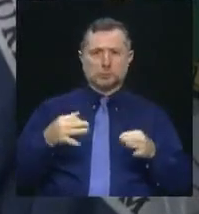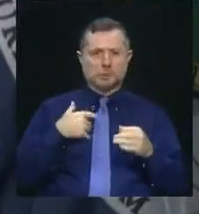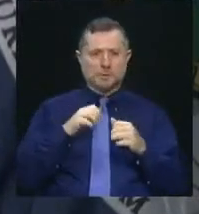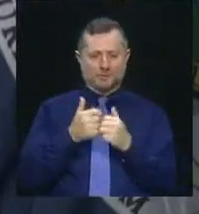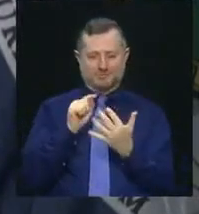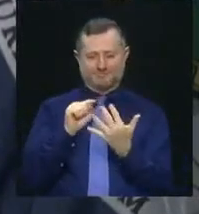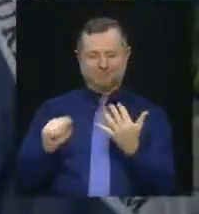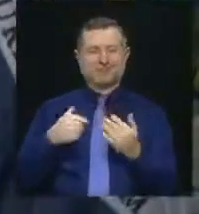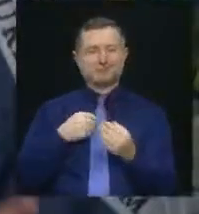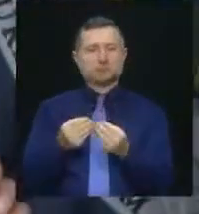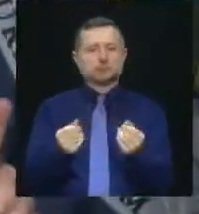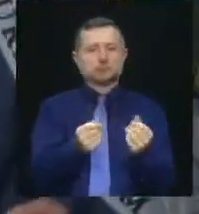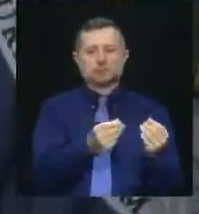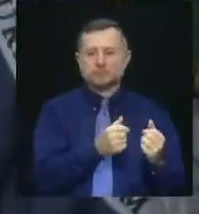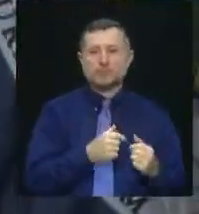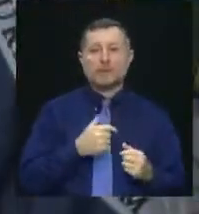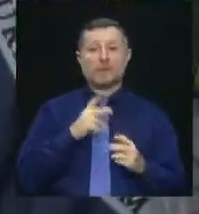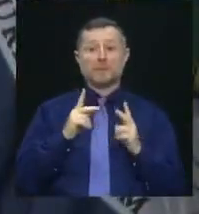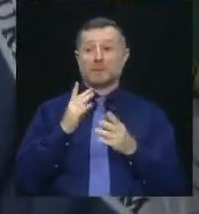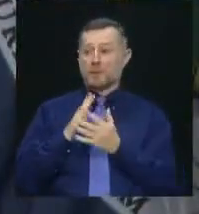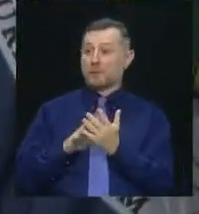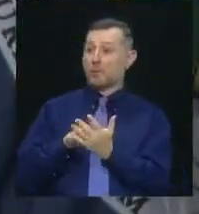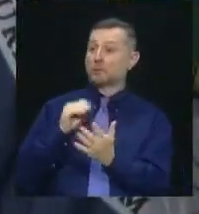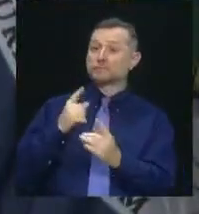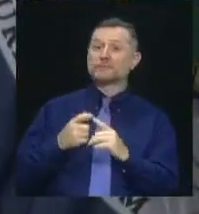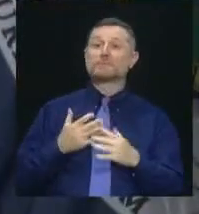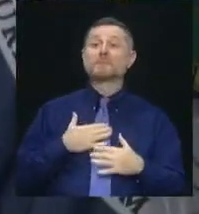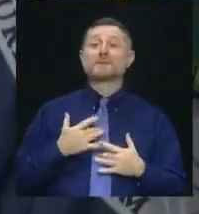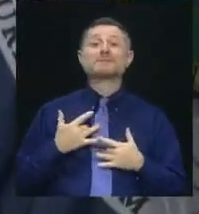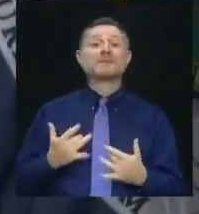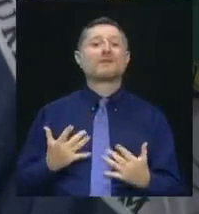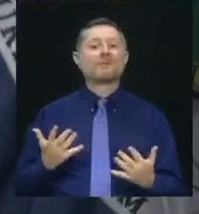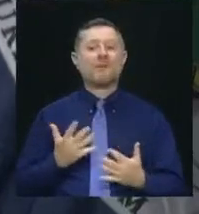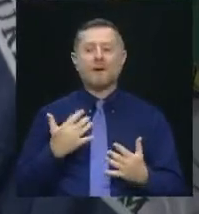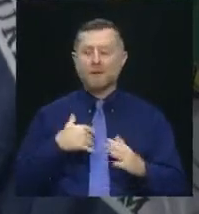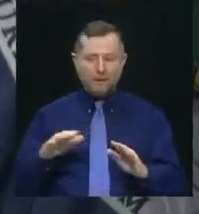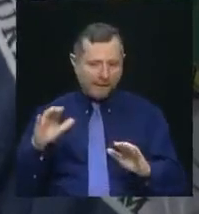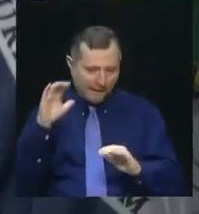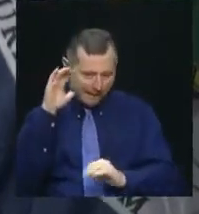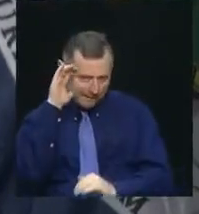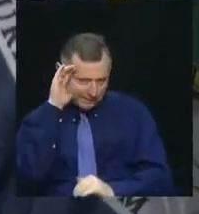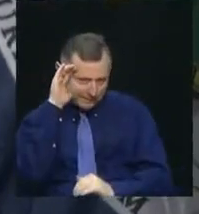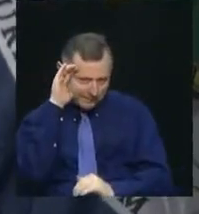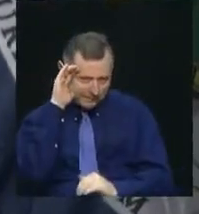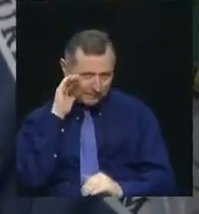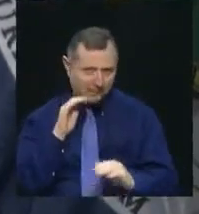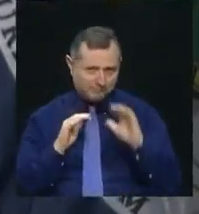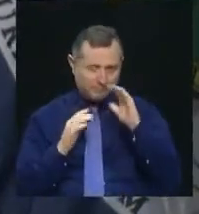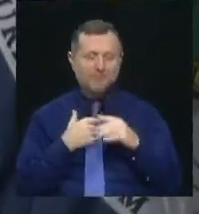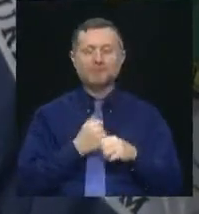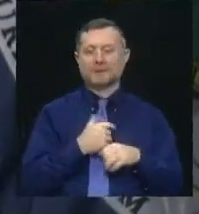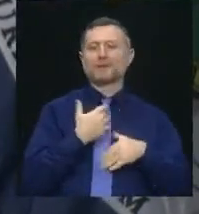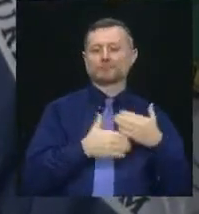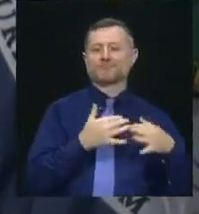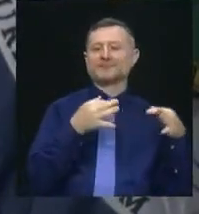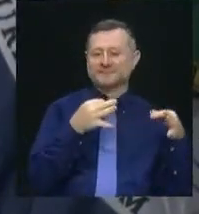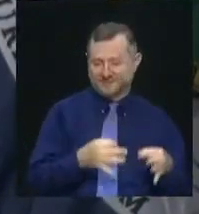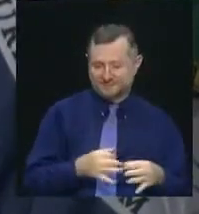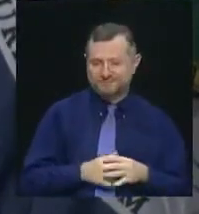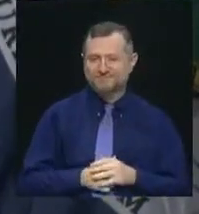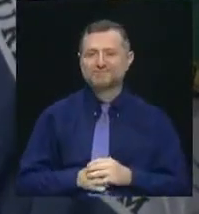that my style is to listen first, then take decisive action. So in 13